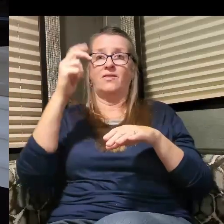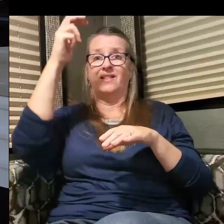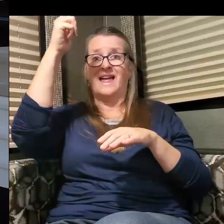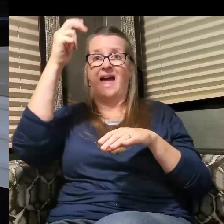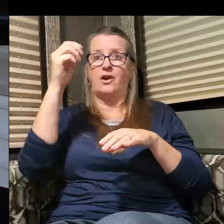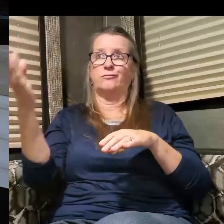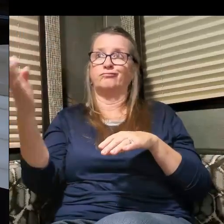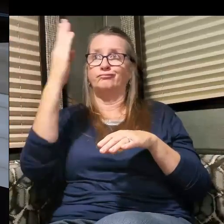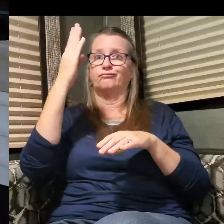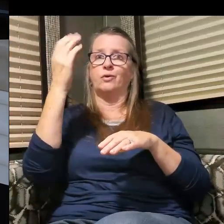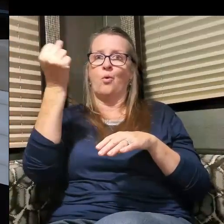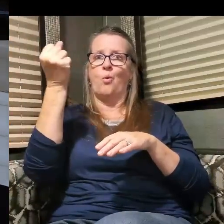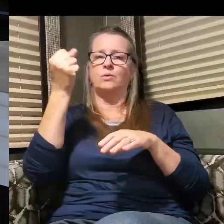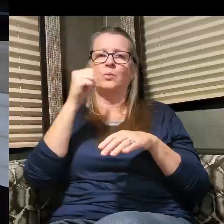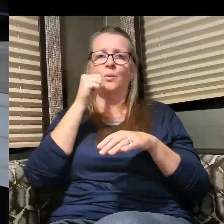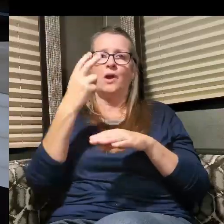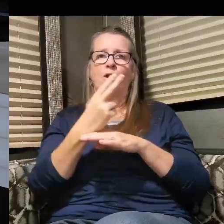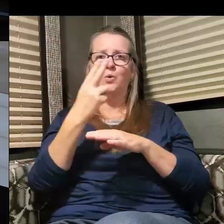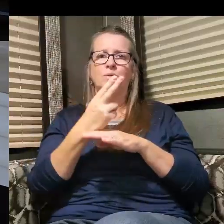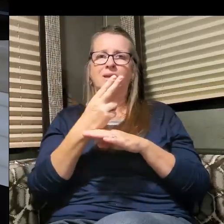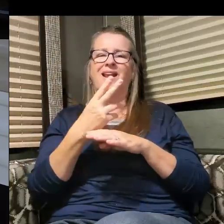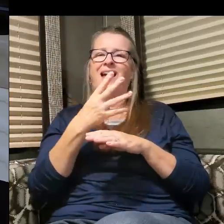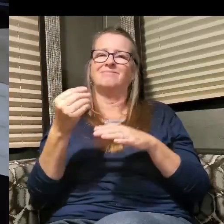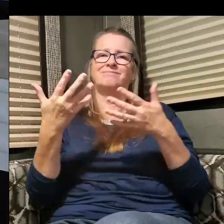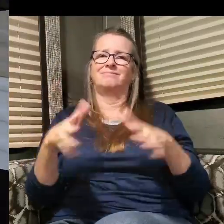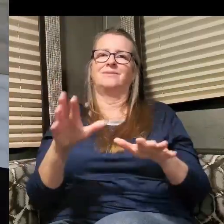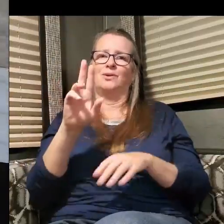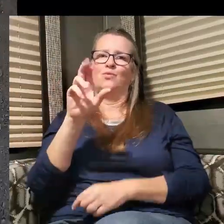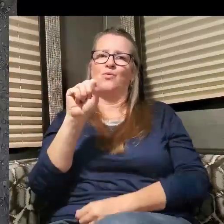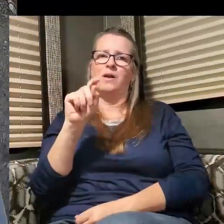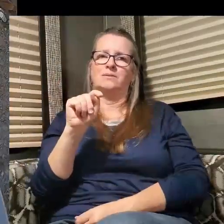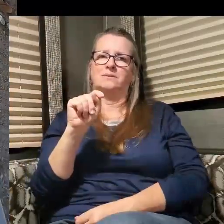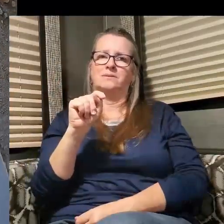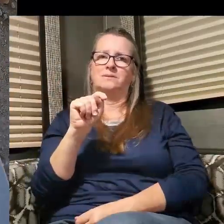these screws to rust. So stainless steel. Here we go.